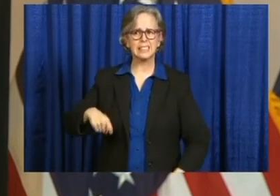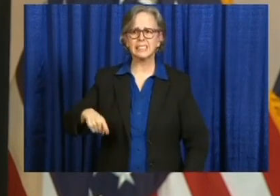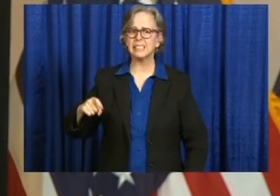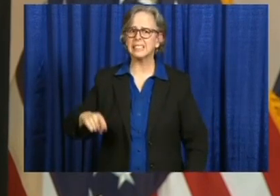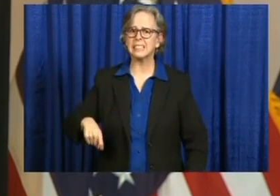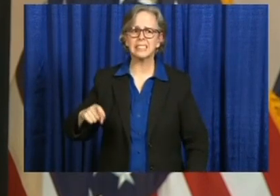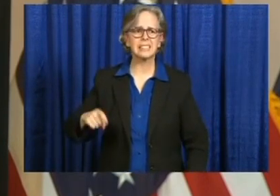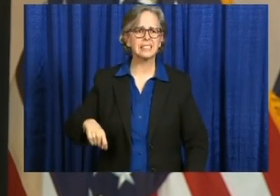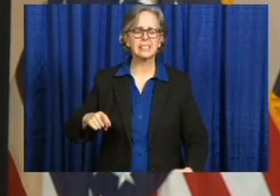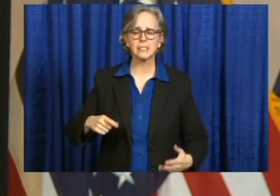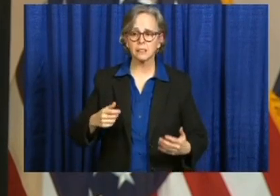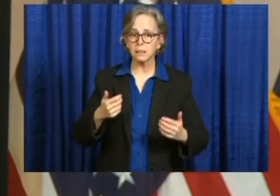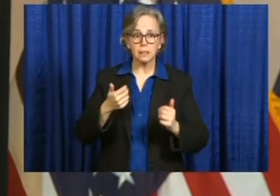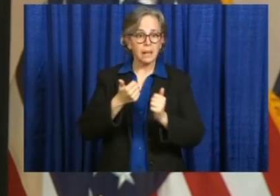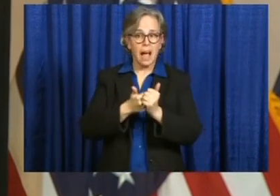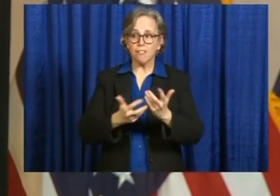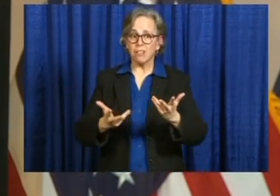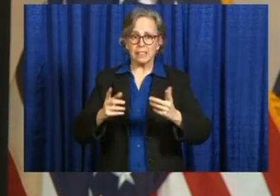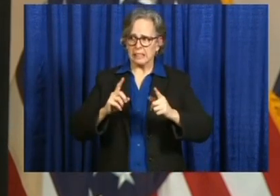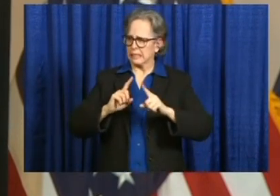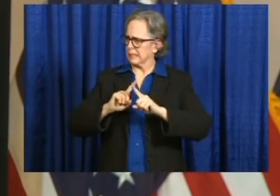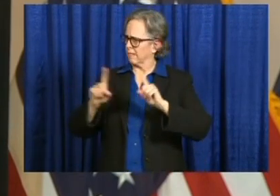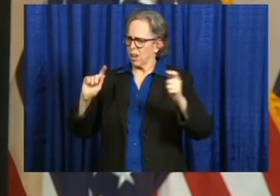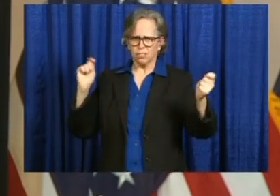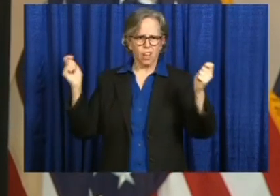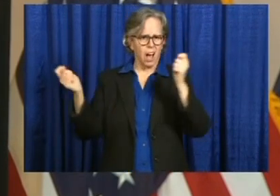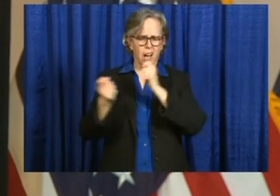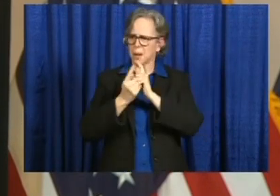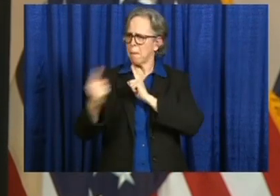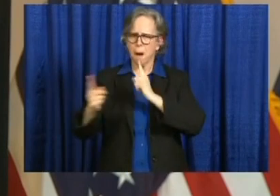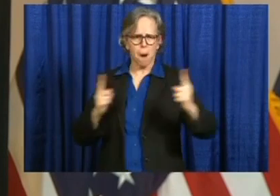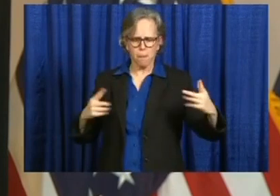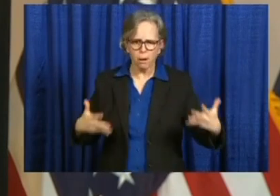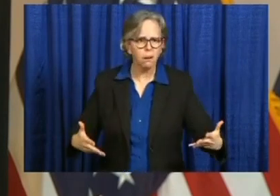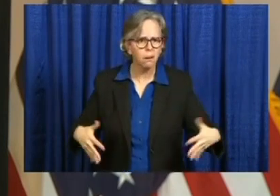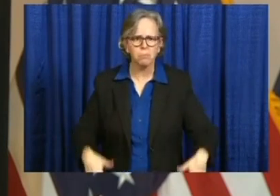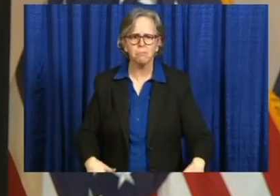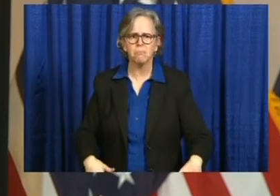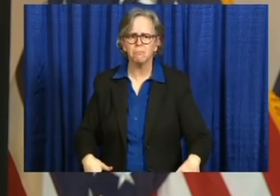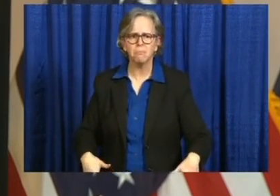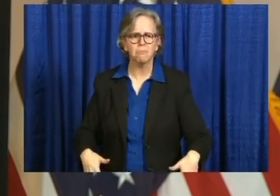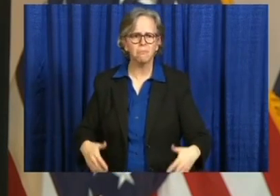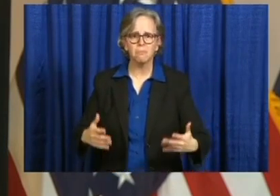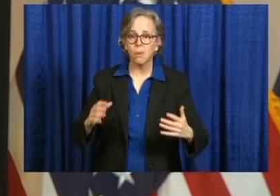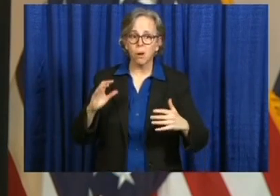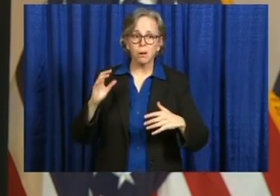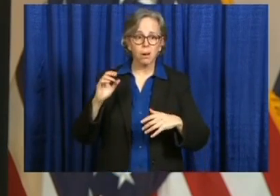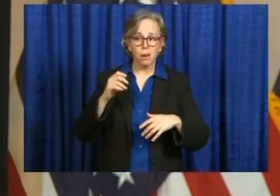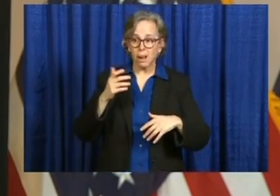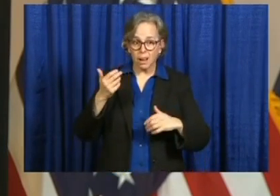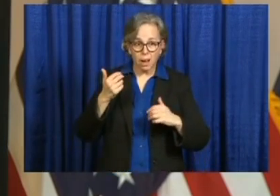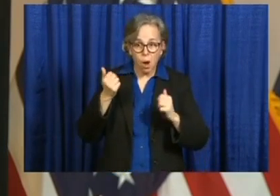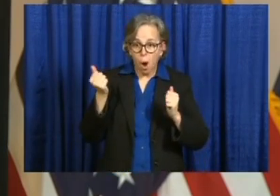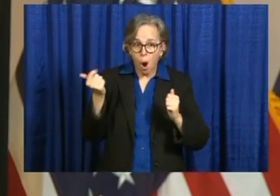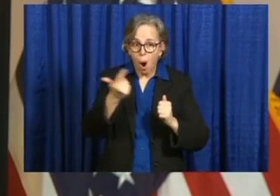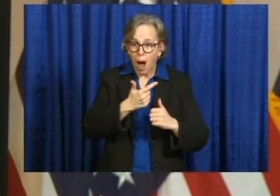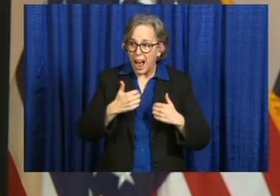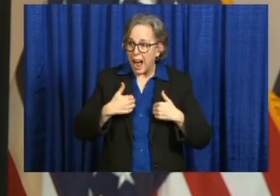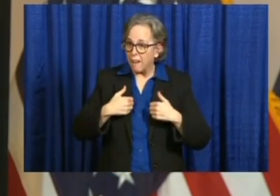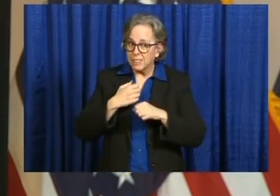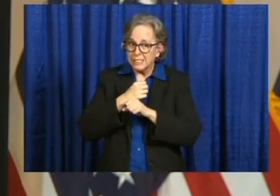talked yesterday, Governor, not all Ohioans have a safe place to live. So the DeWine administration, along with local